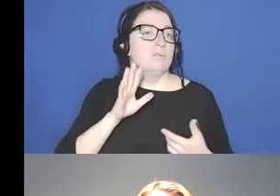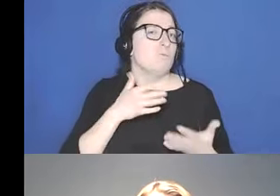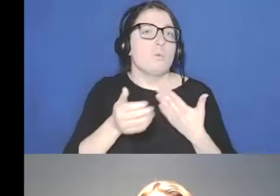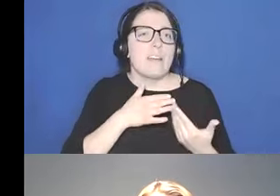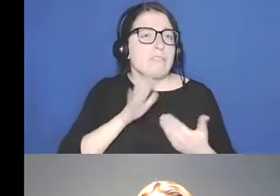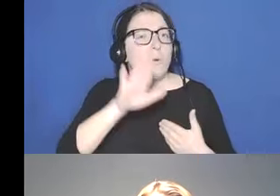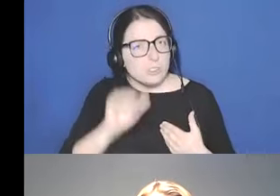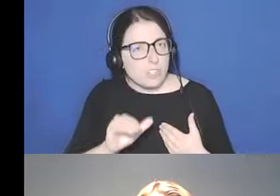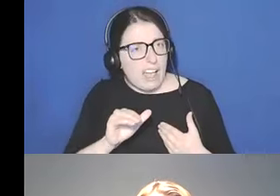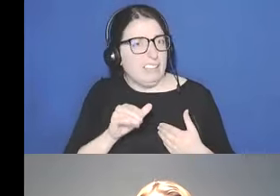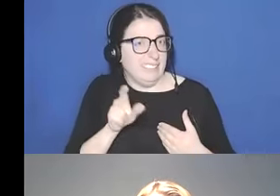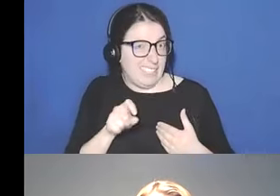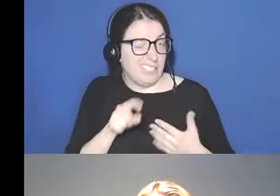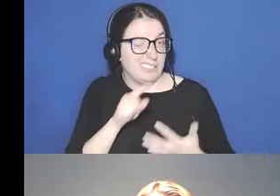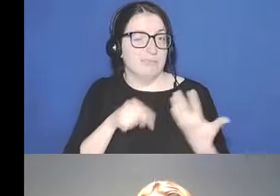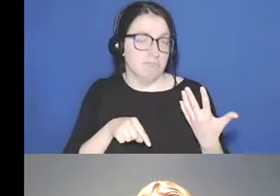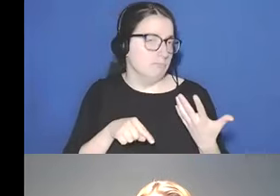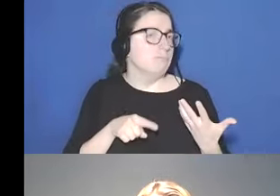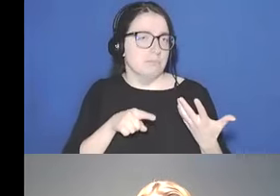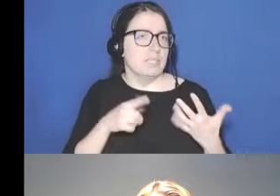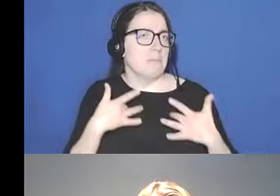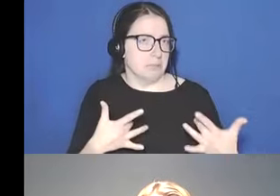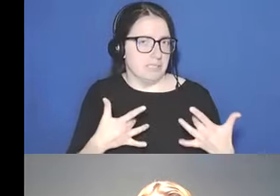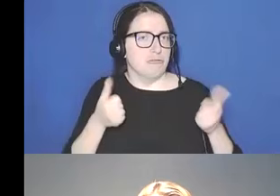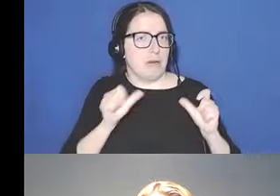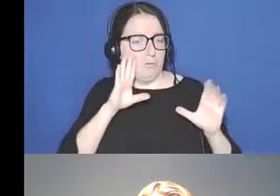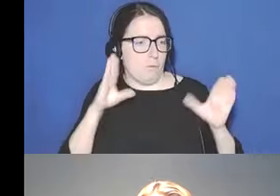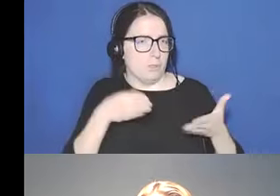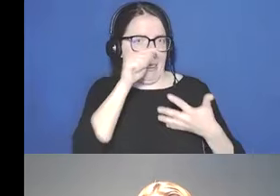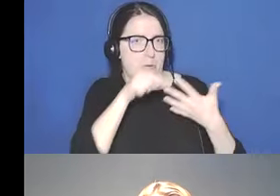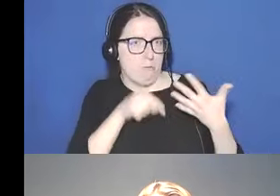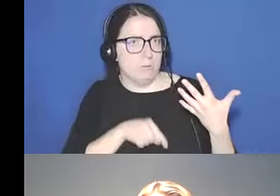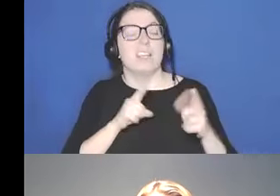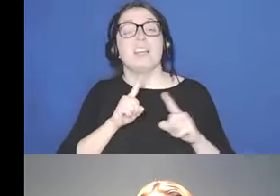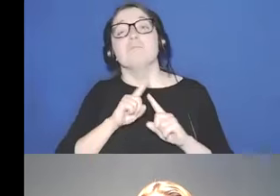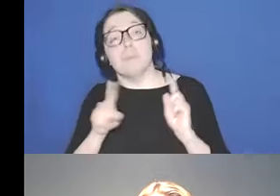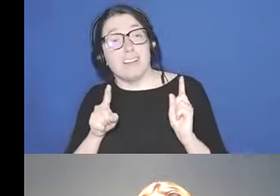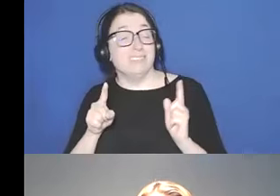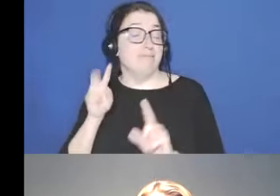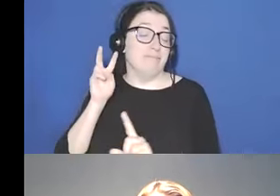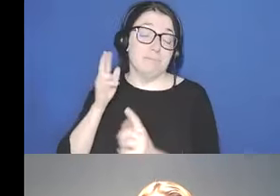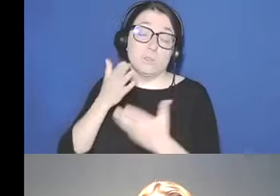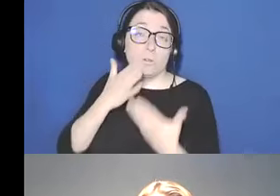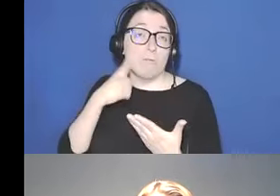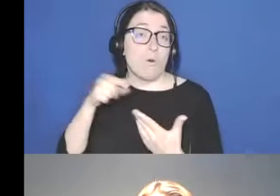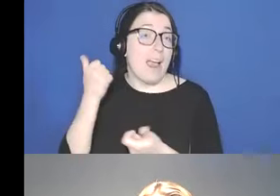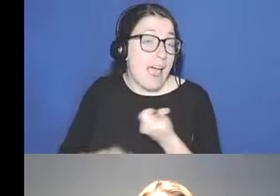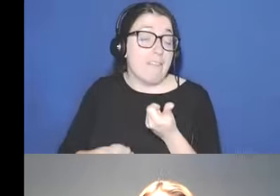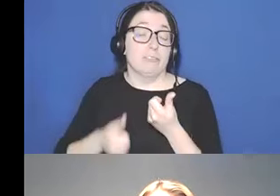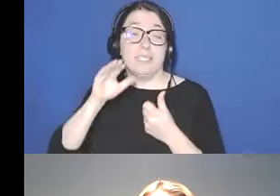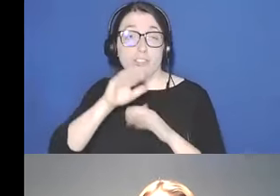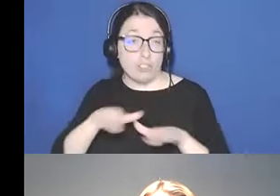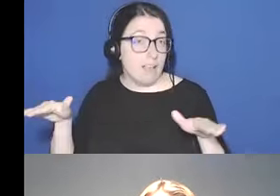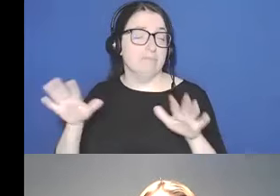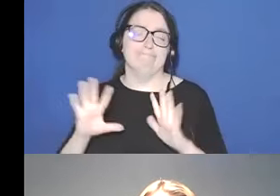but it might not be for everyone, by all means. It might not work for every child, but that was my experience.